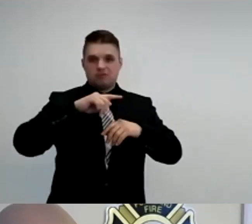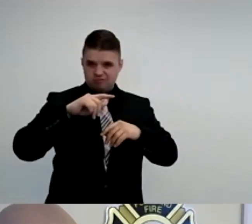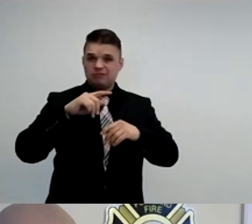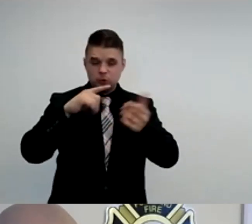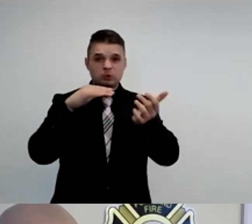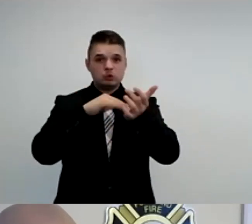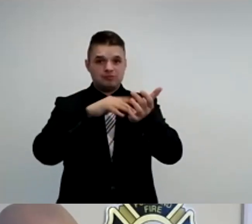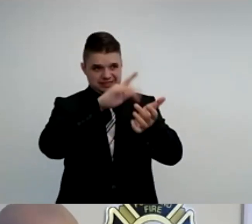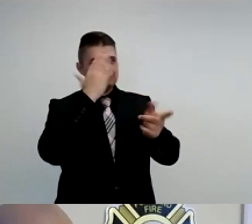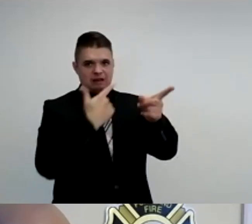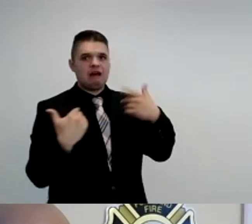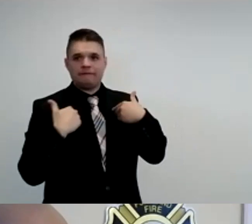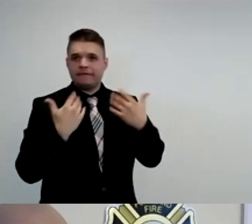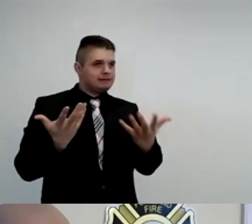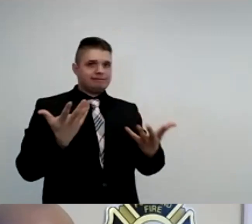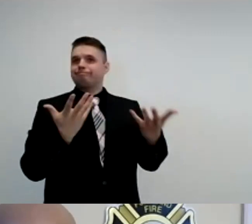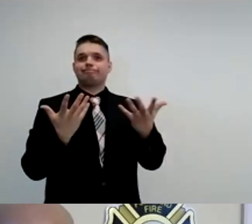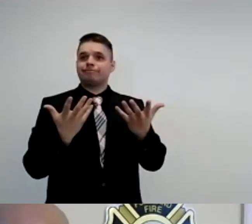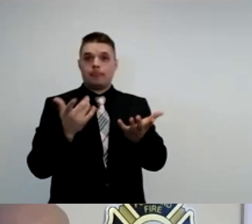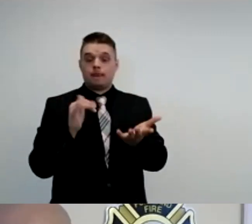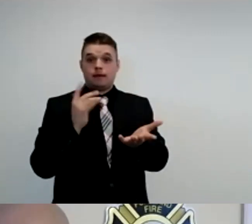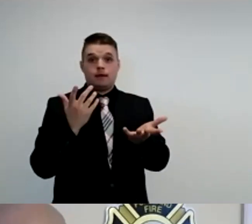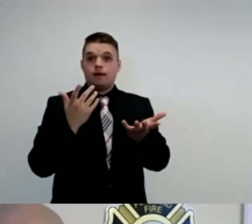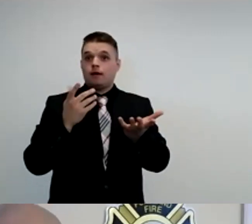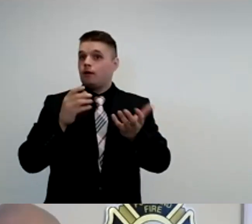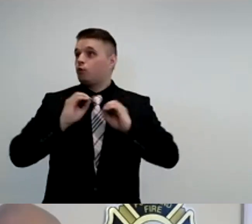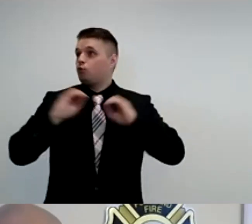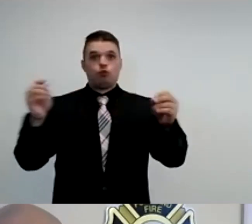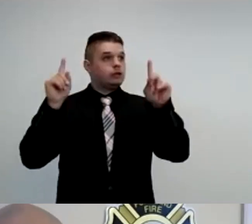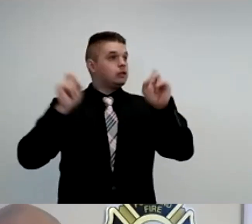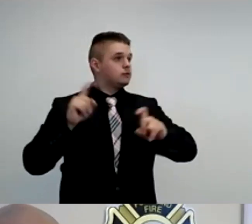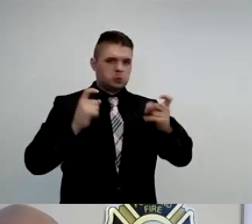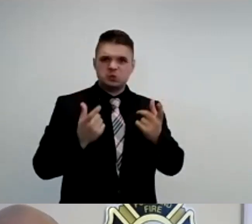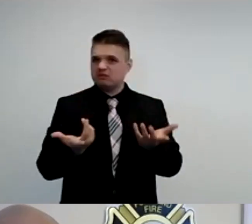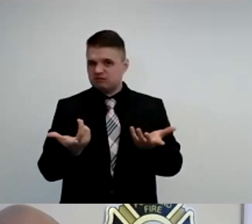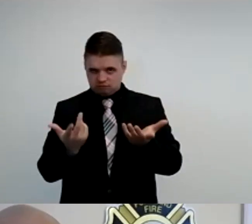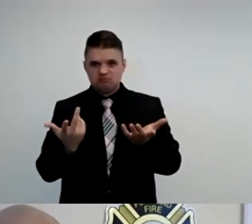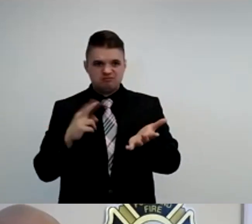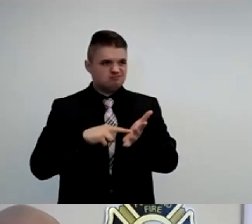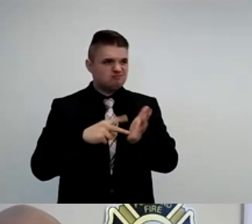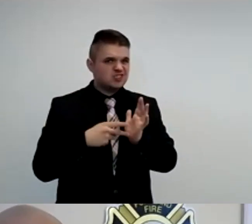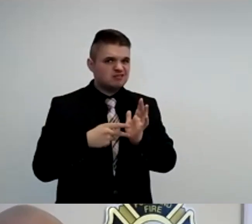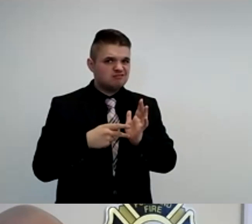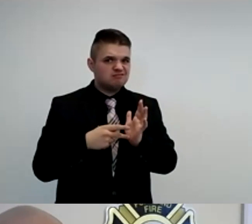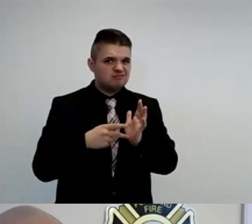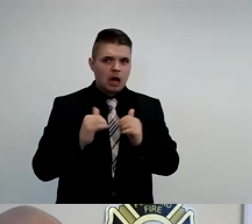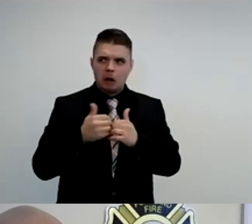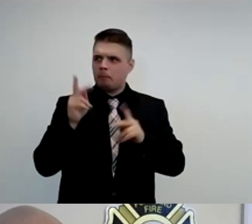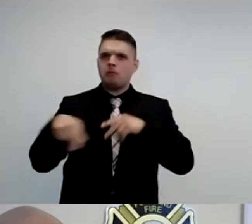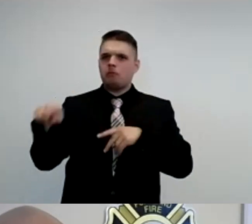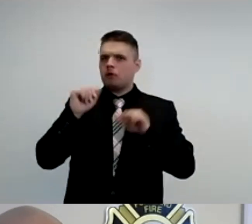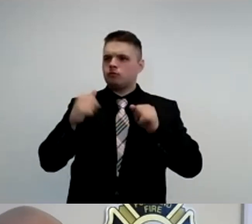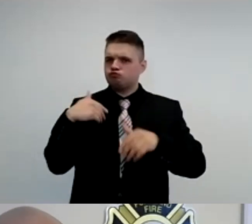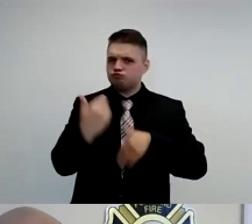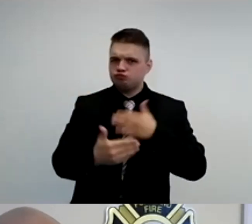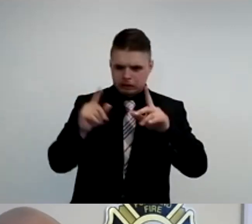enough tests to test you, which again shows, I guess, a need for something like this so people can really go through those symptoms, but could ultimately help us